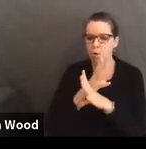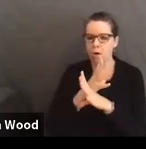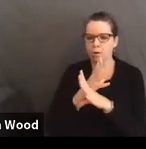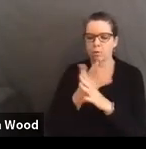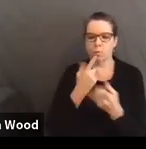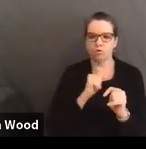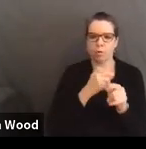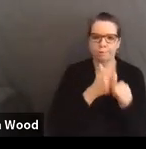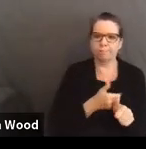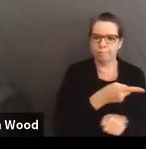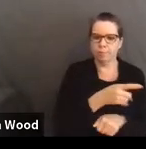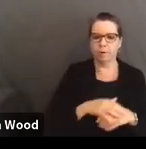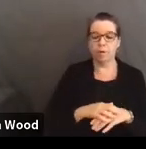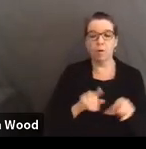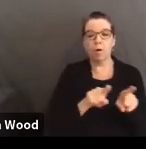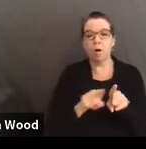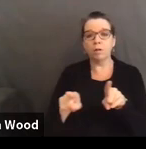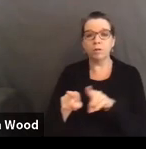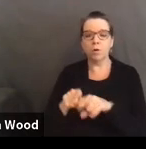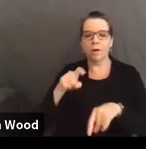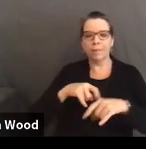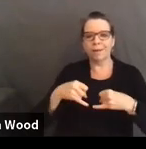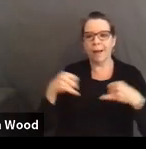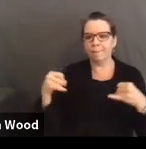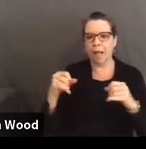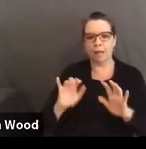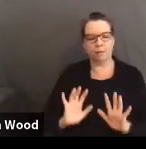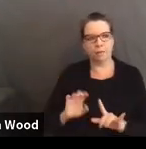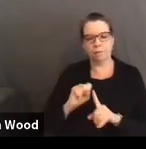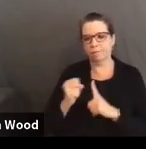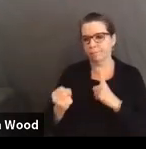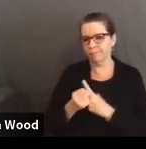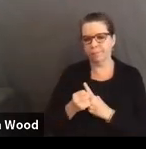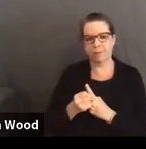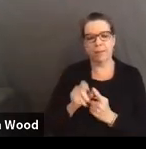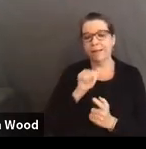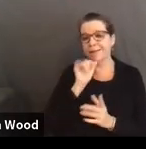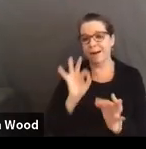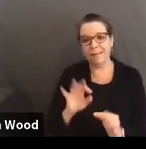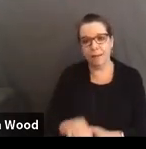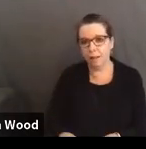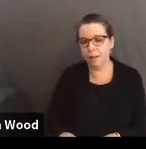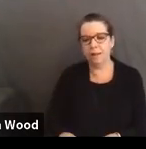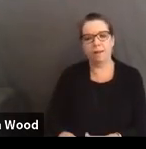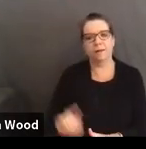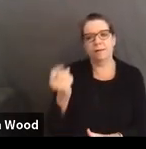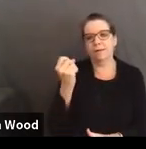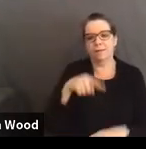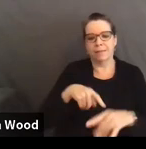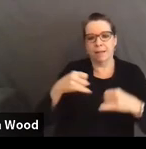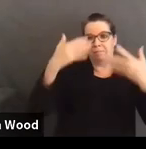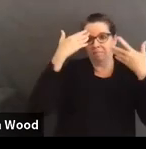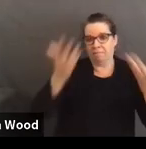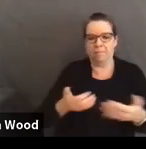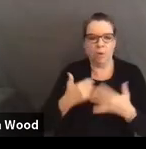We do also want to acknowledge that the timeline isn't ideal. This situation isn't ideal. It's unprecedented, and it calls for an